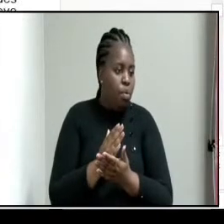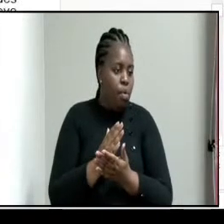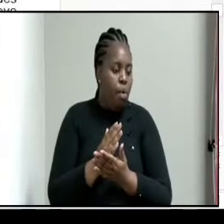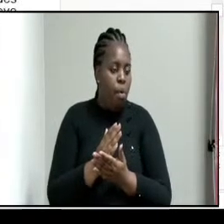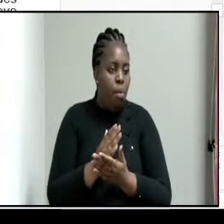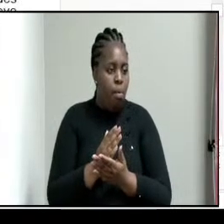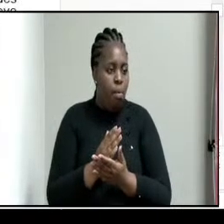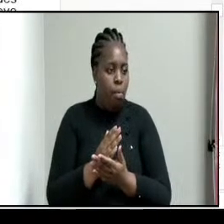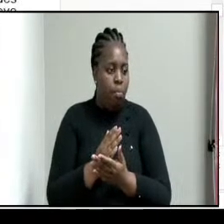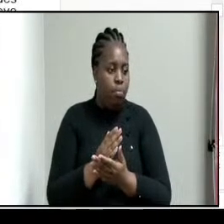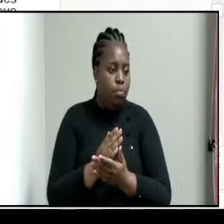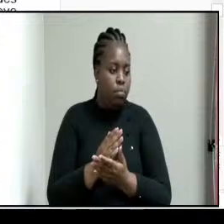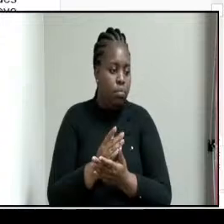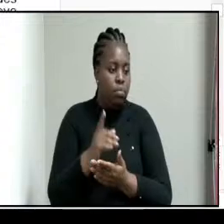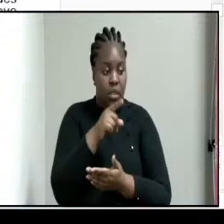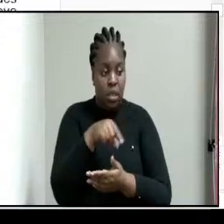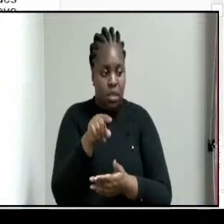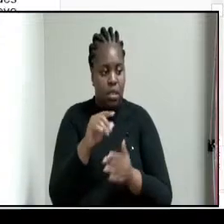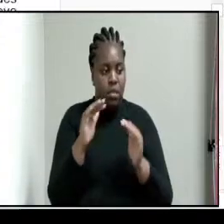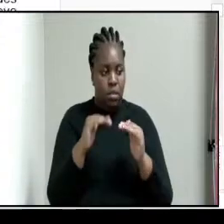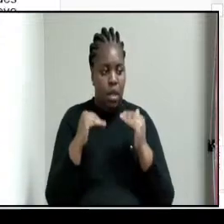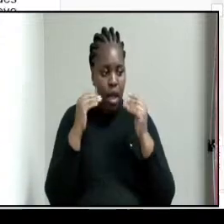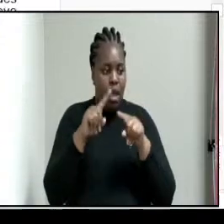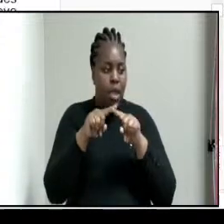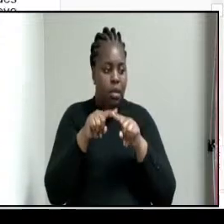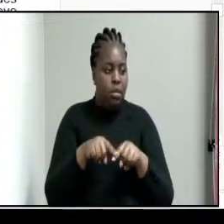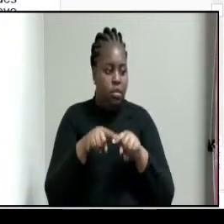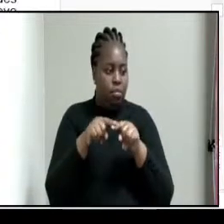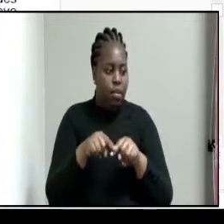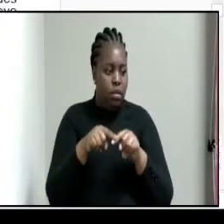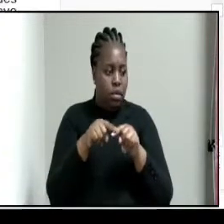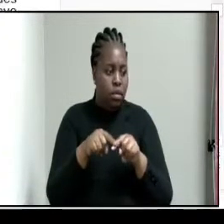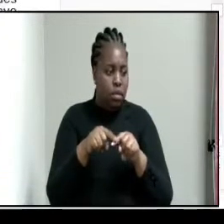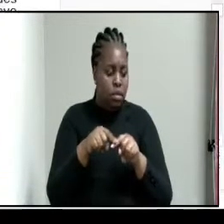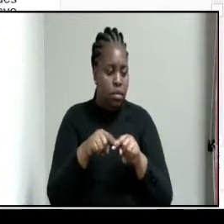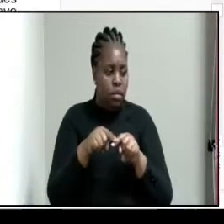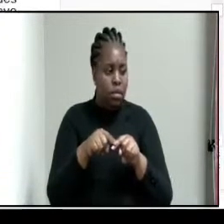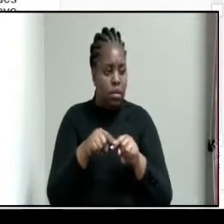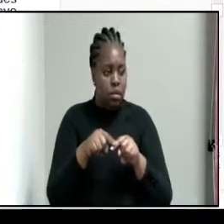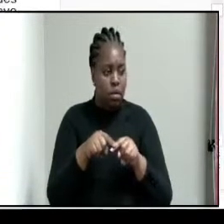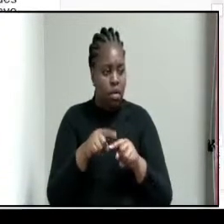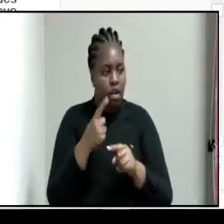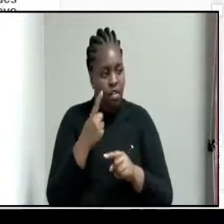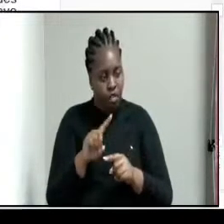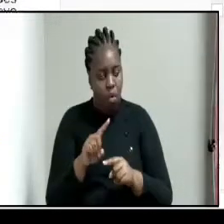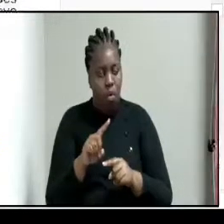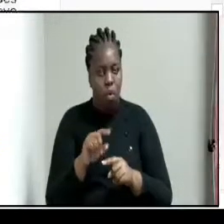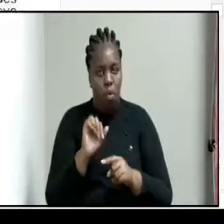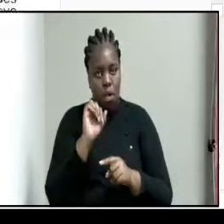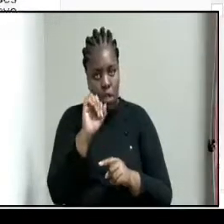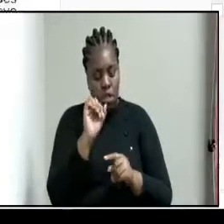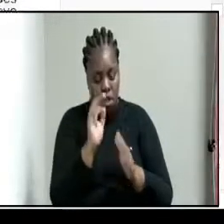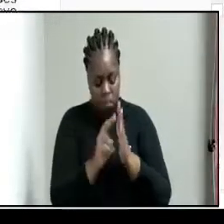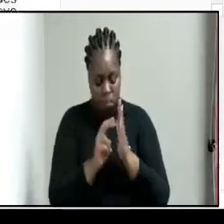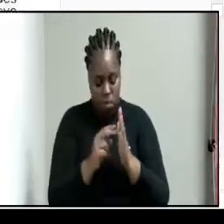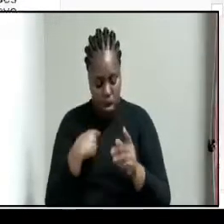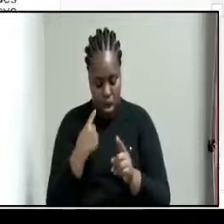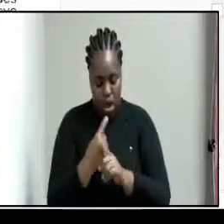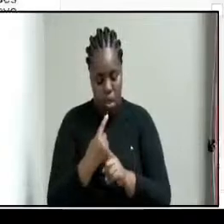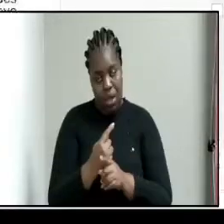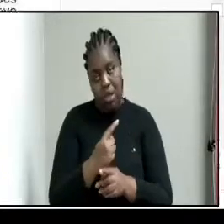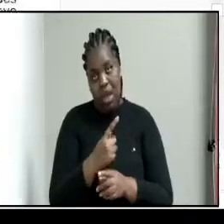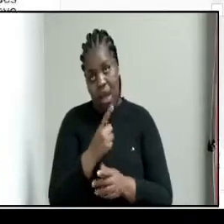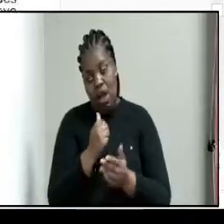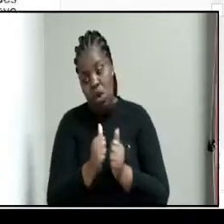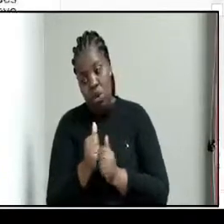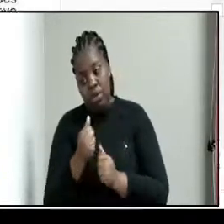scrutiny, is very high and depends on each case as to whether did the state fulfill its obligations. I always ask some of my